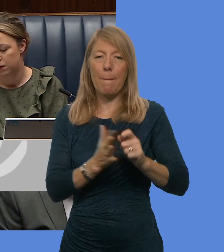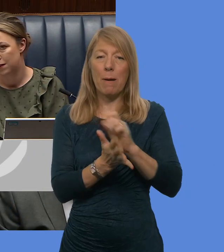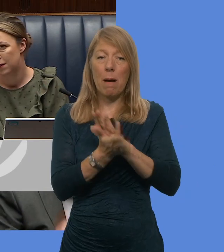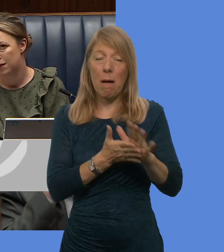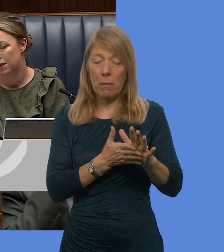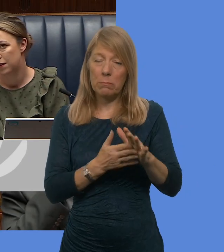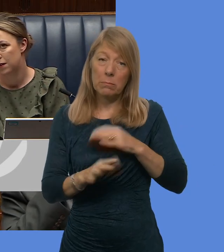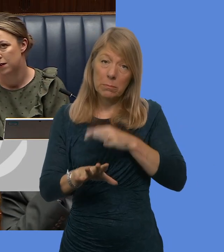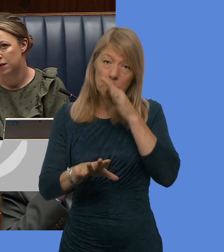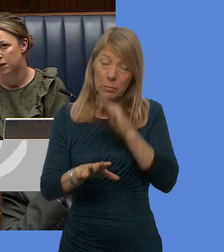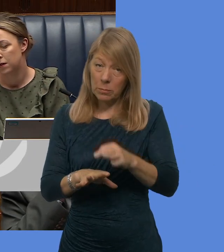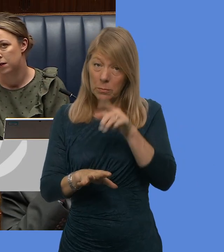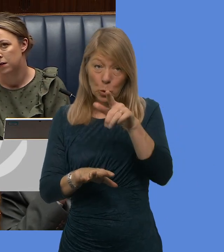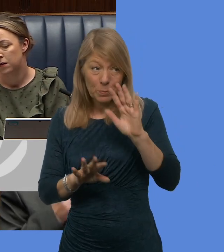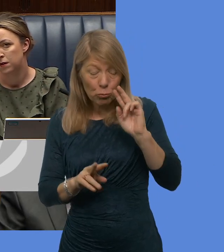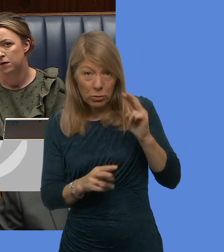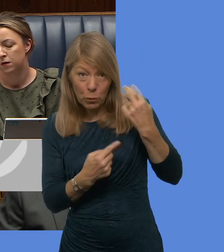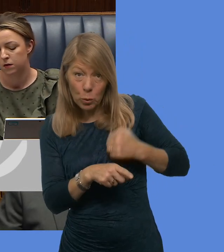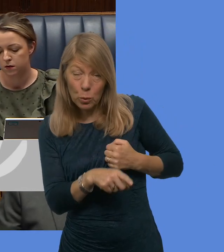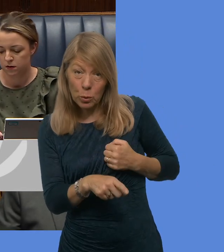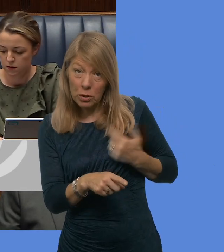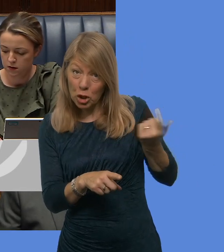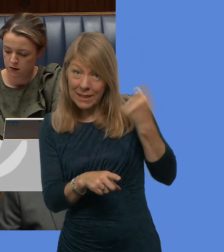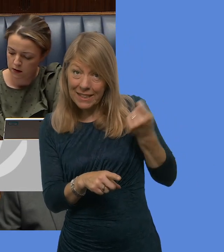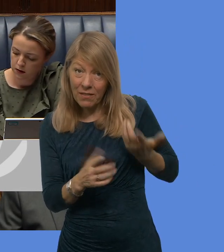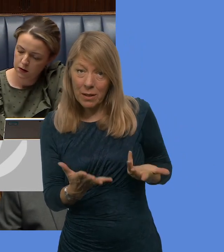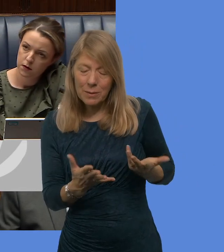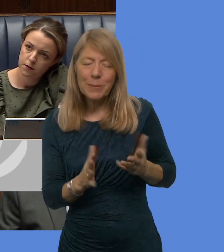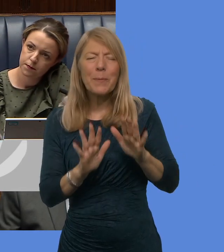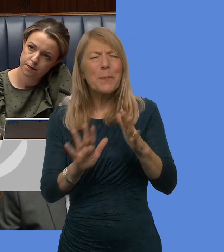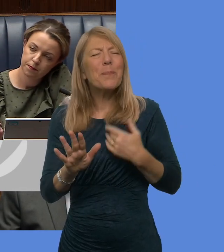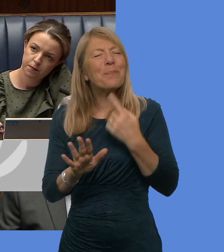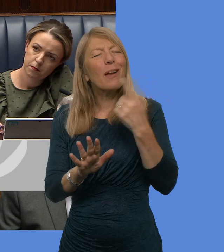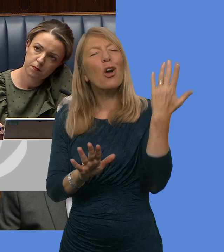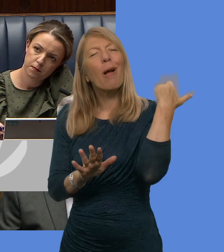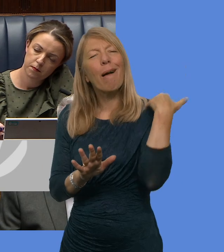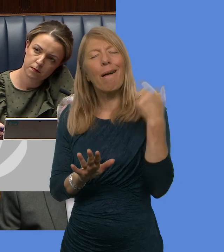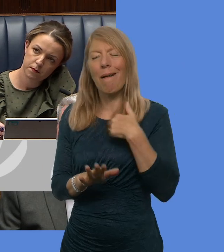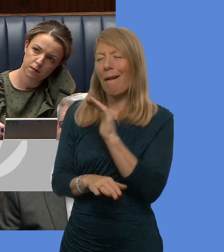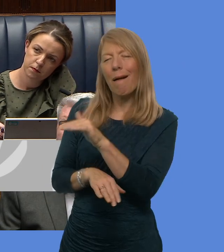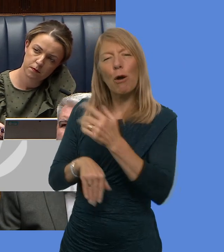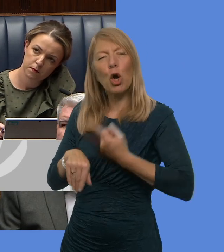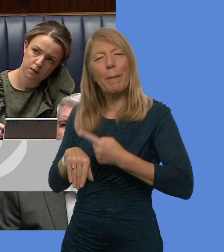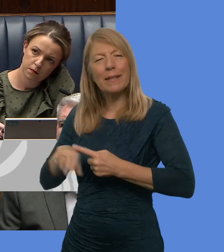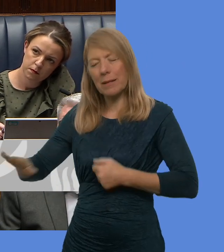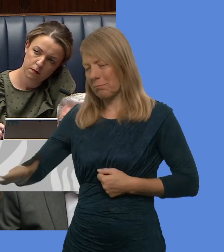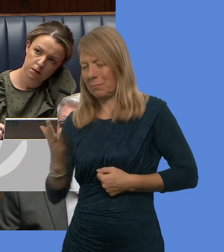going to allow the committee to see the full report before I make detailed comment on it, but it is welcome